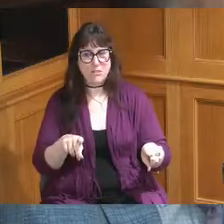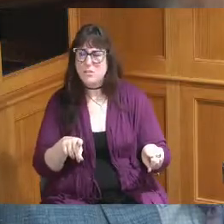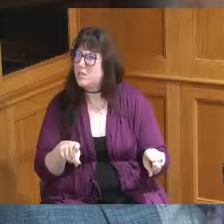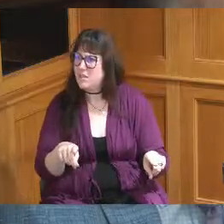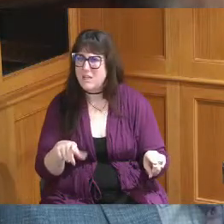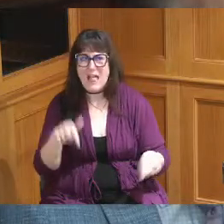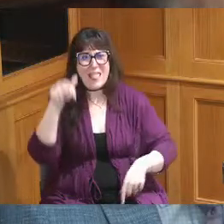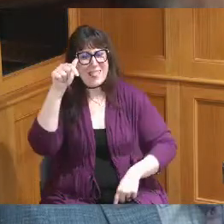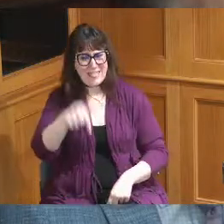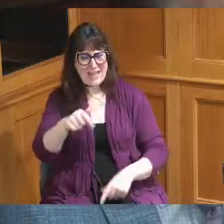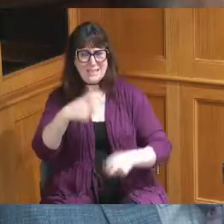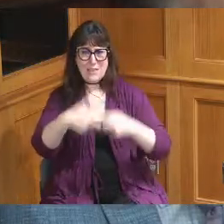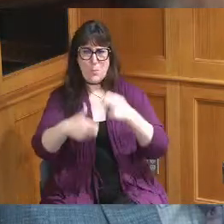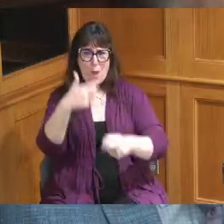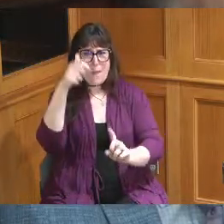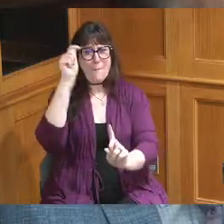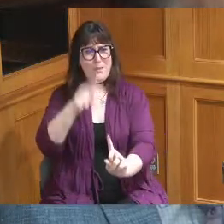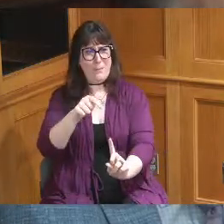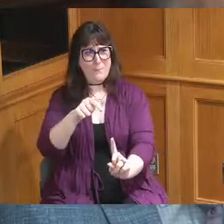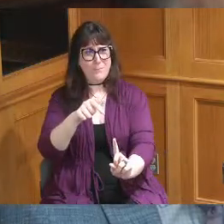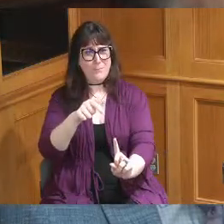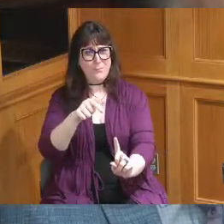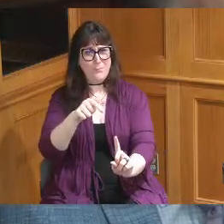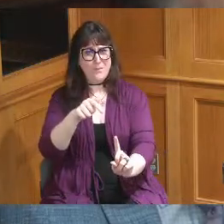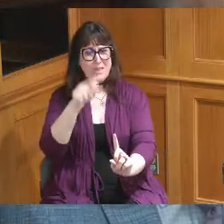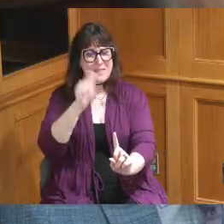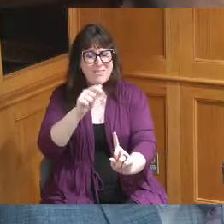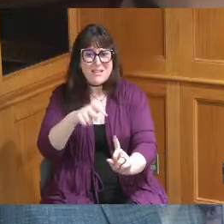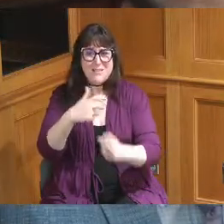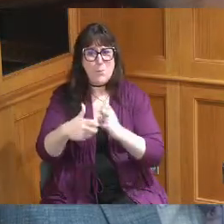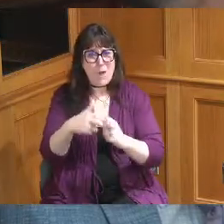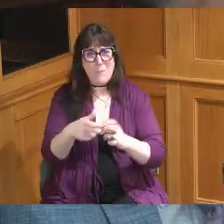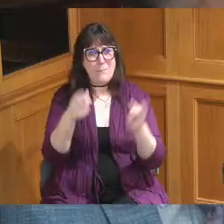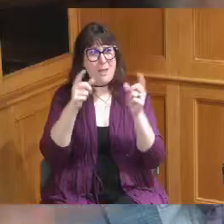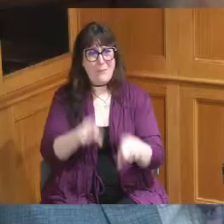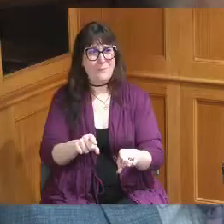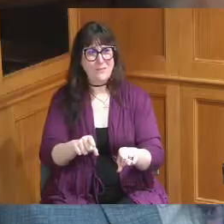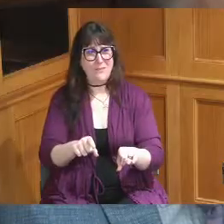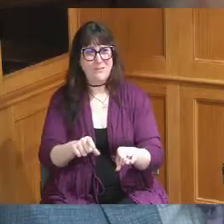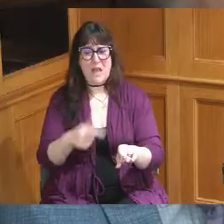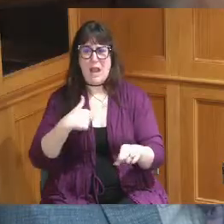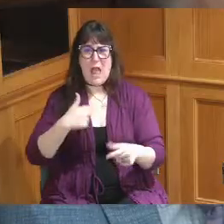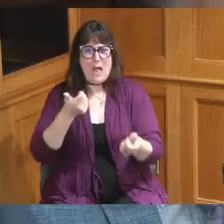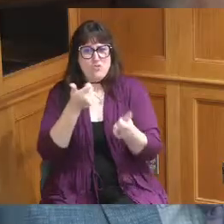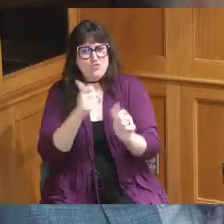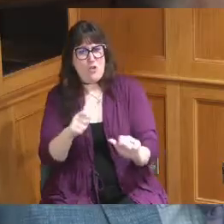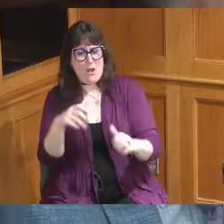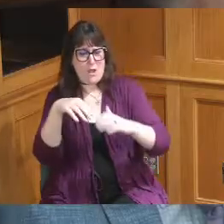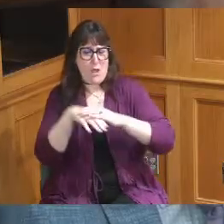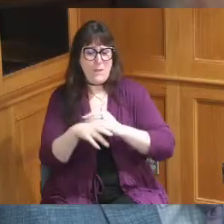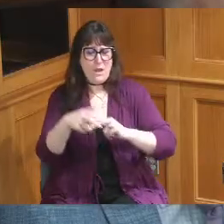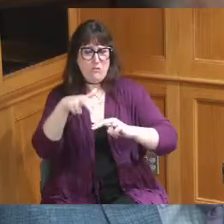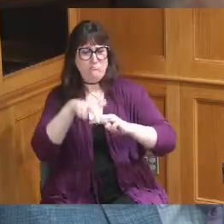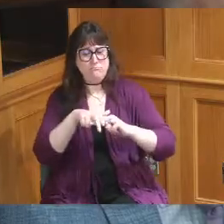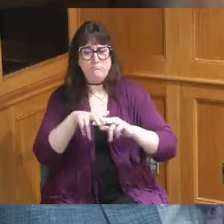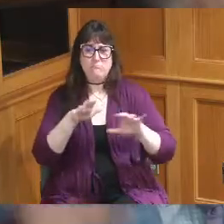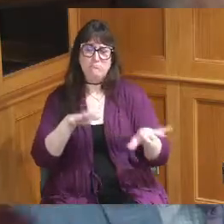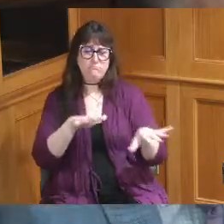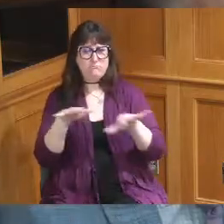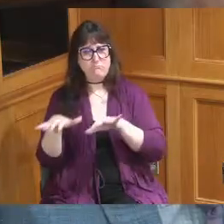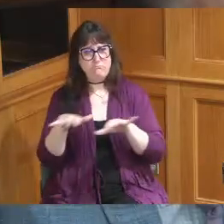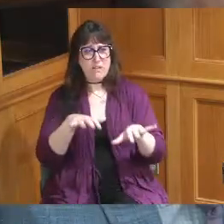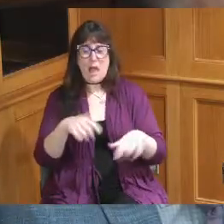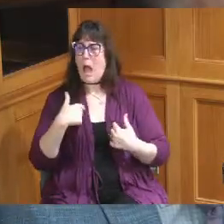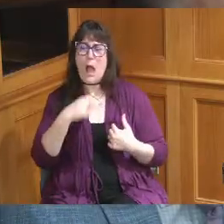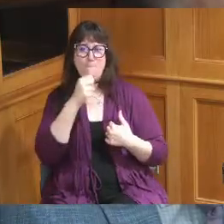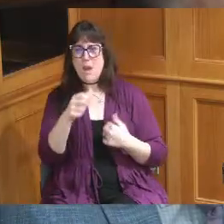the problem. This is the problem that's really going on. And I try to come in here and say, well, really no reason, kind of lay back. And I